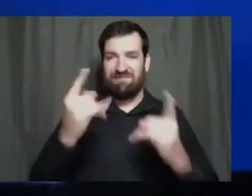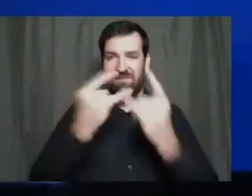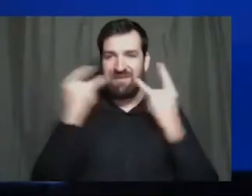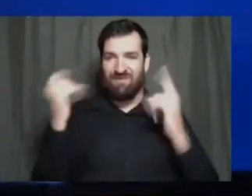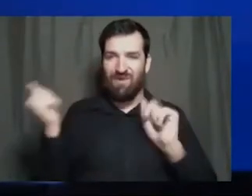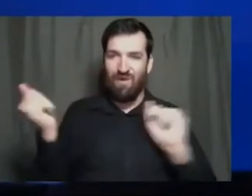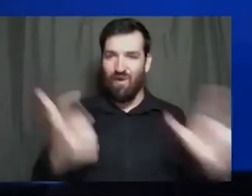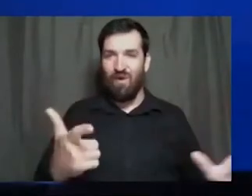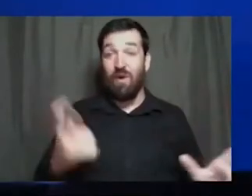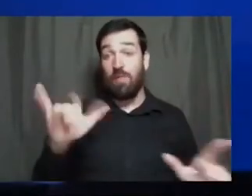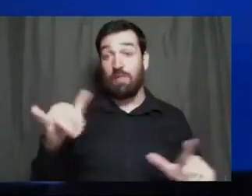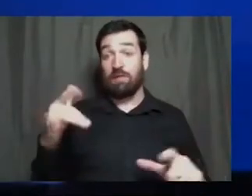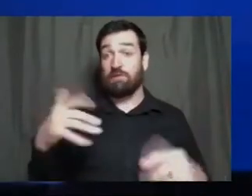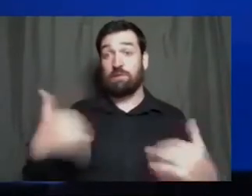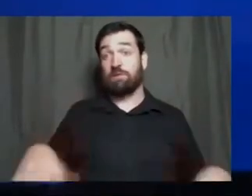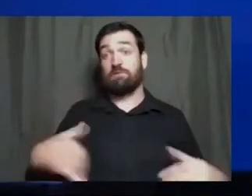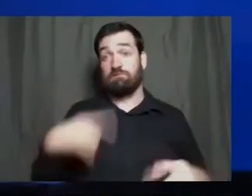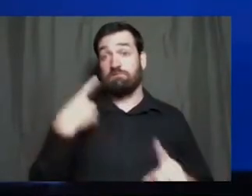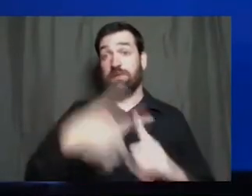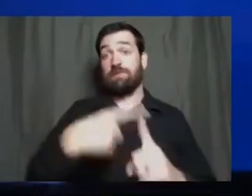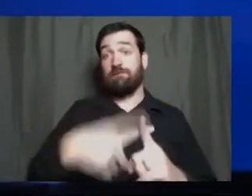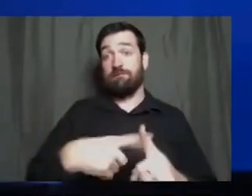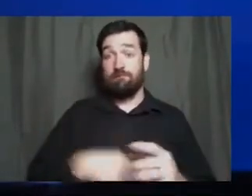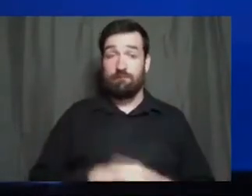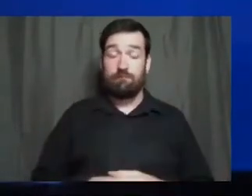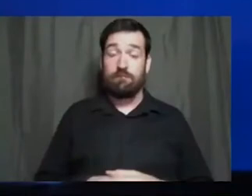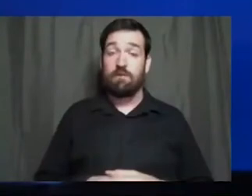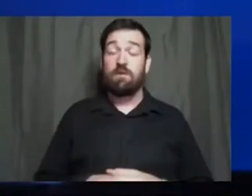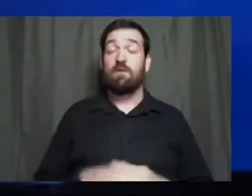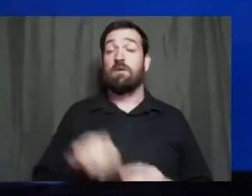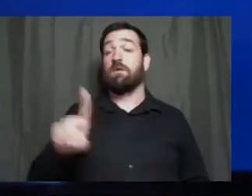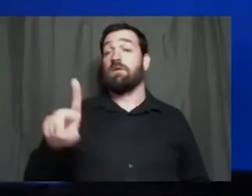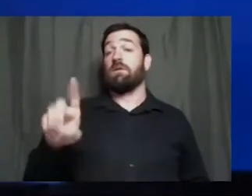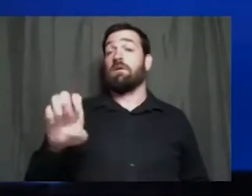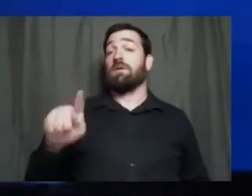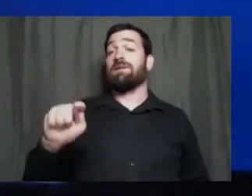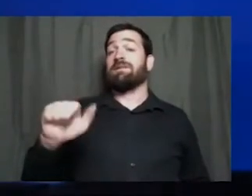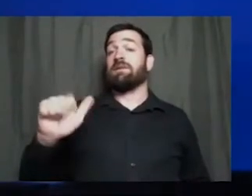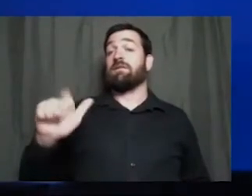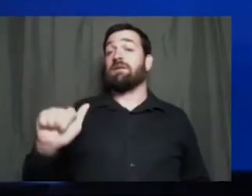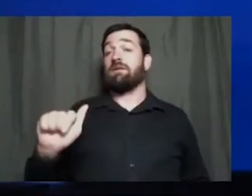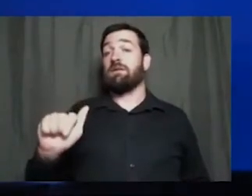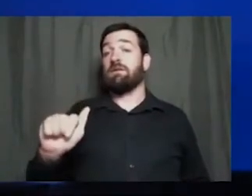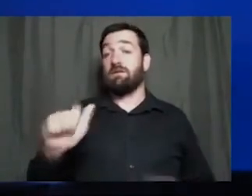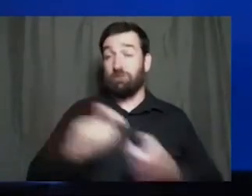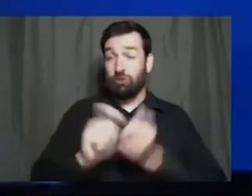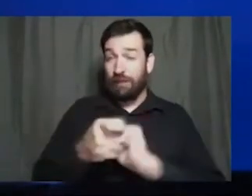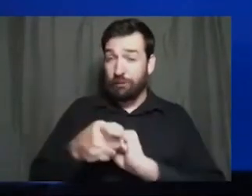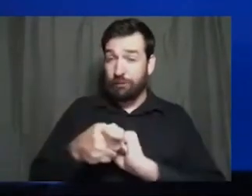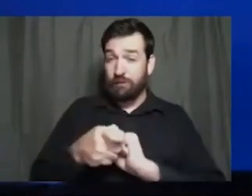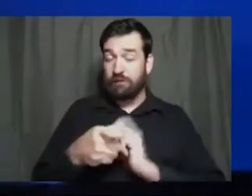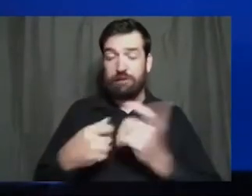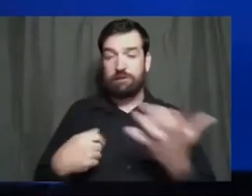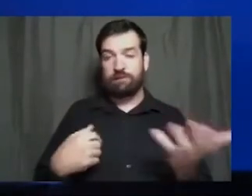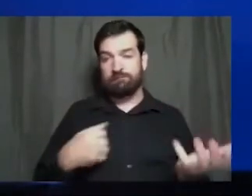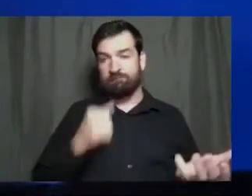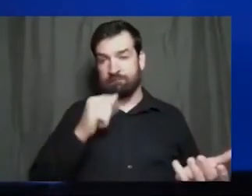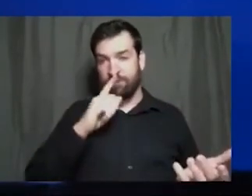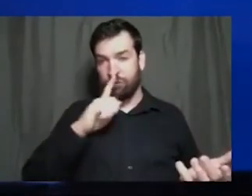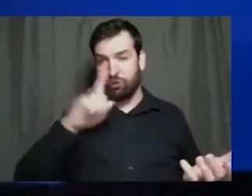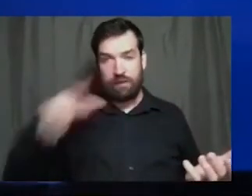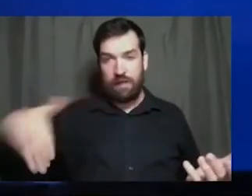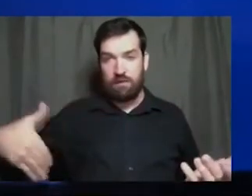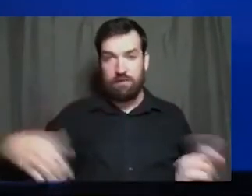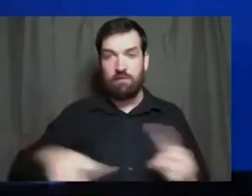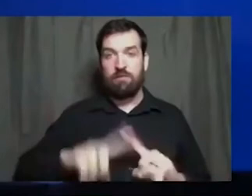win. Whether the Delta variant changes this story or not, I don't think we know yet, but at least to date, I'm not seeing